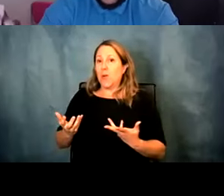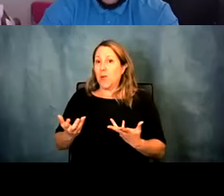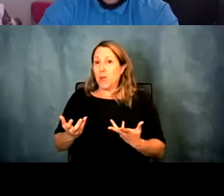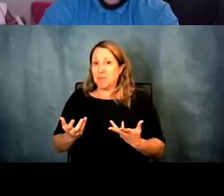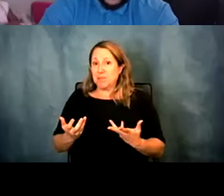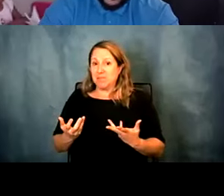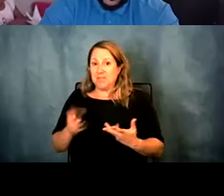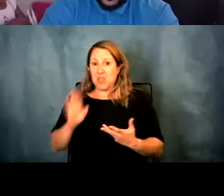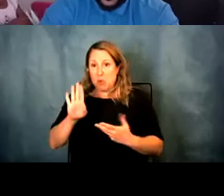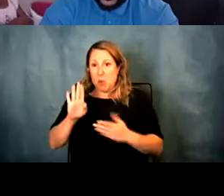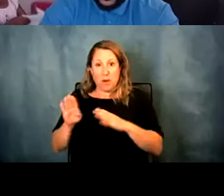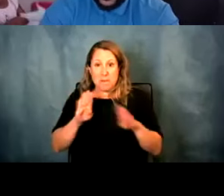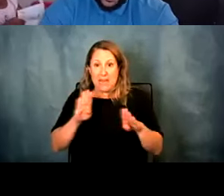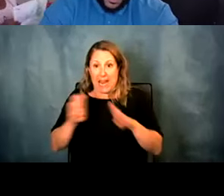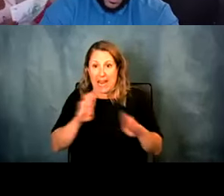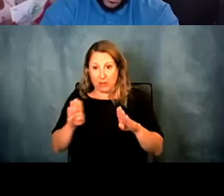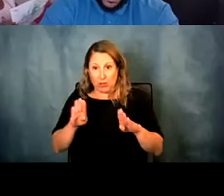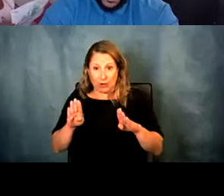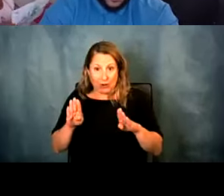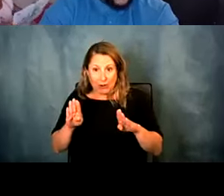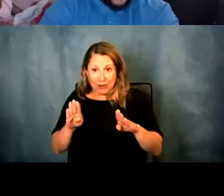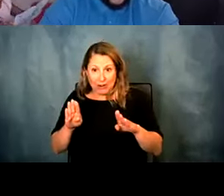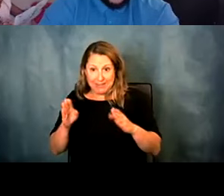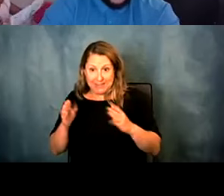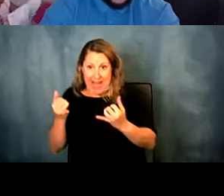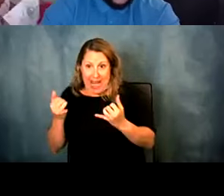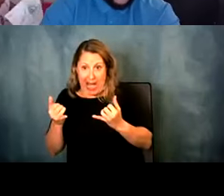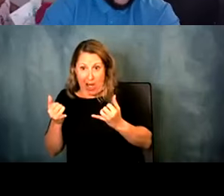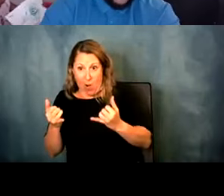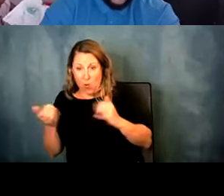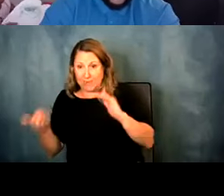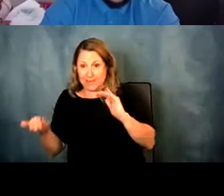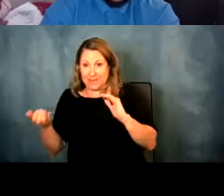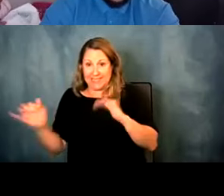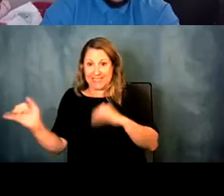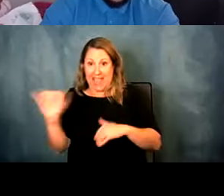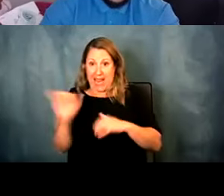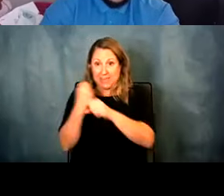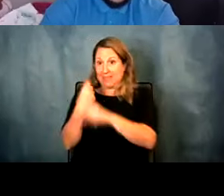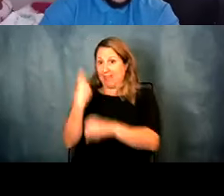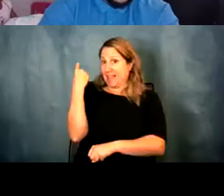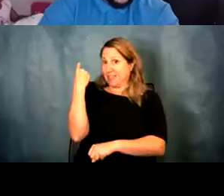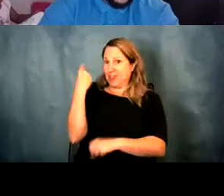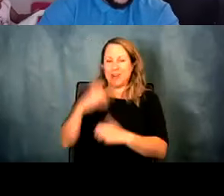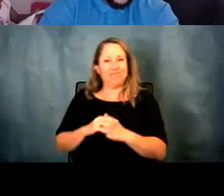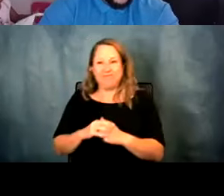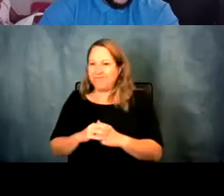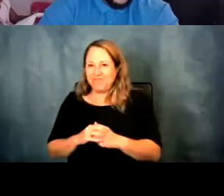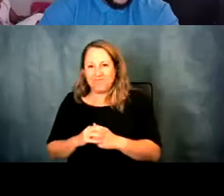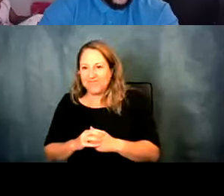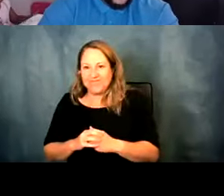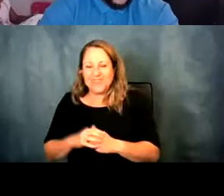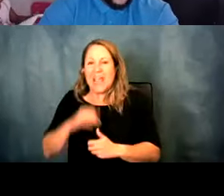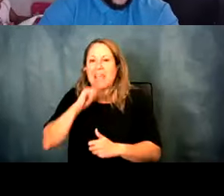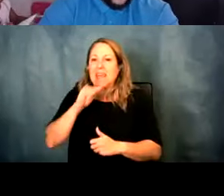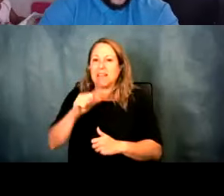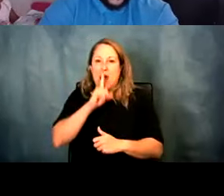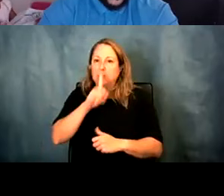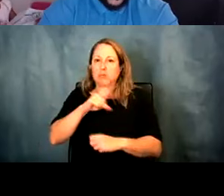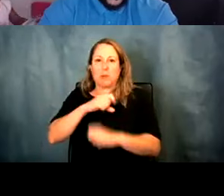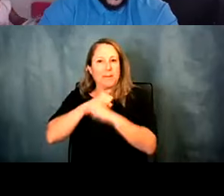and of yourself without those community protections leads to a misunderstanding about what